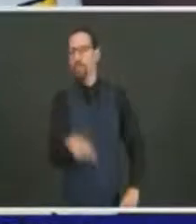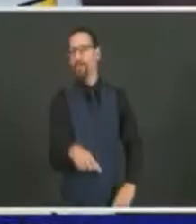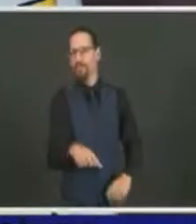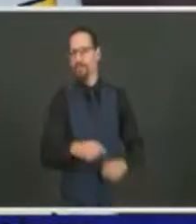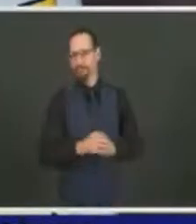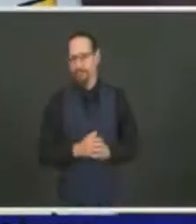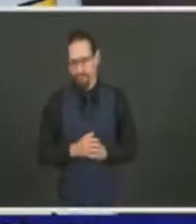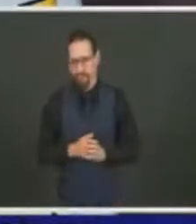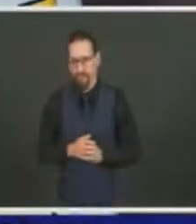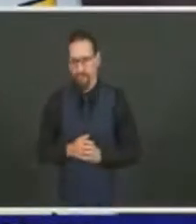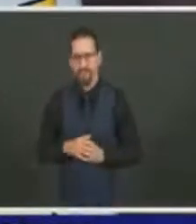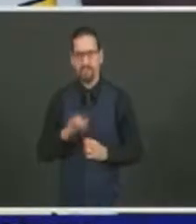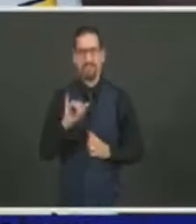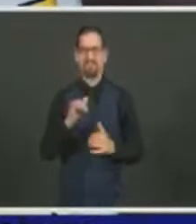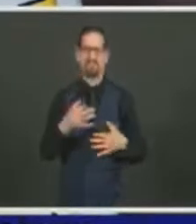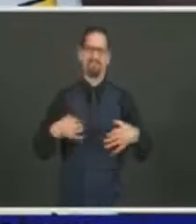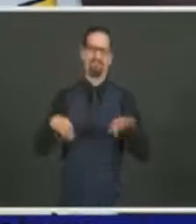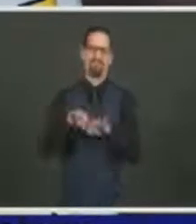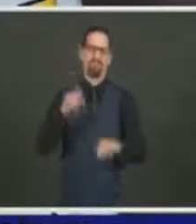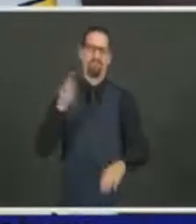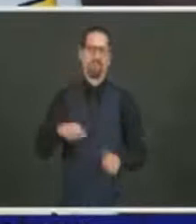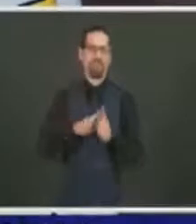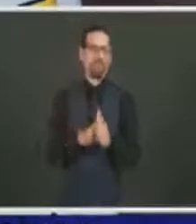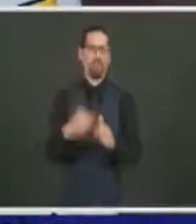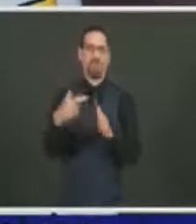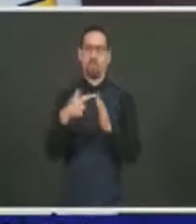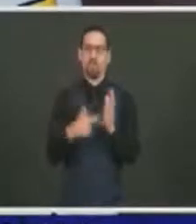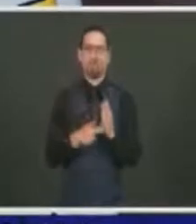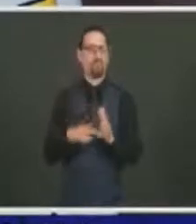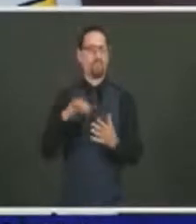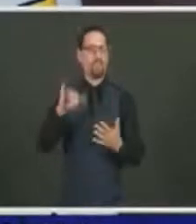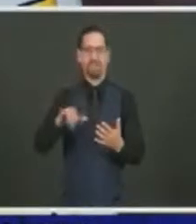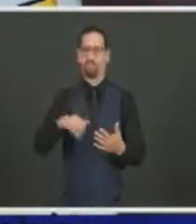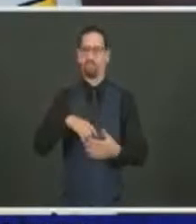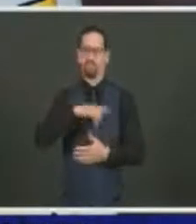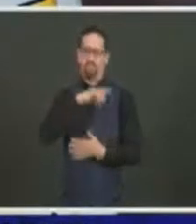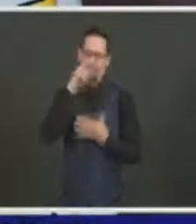we follow the rules designed to keep everyone safe. One of those